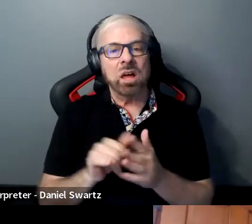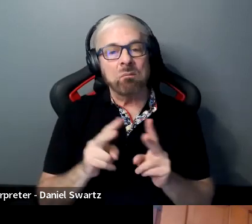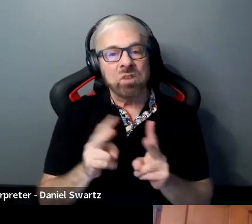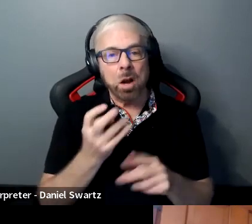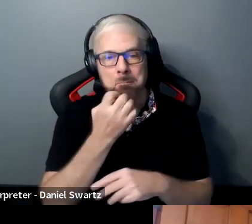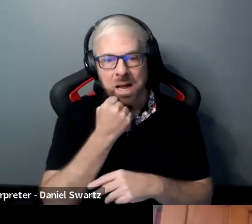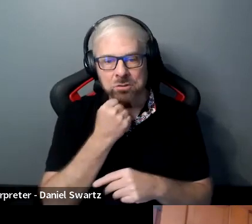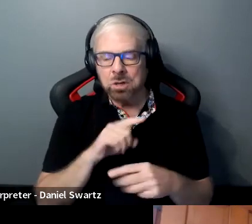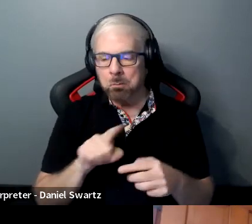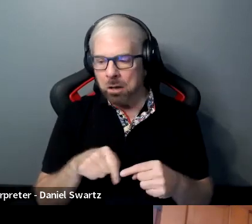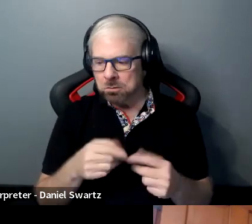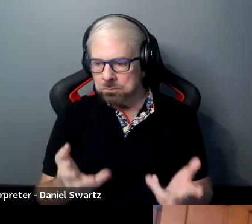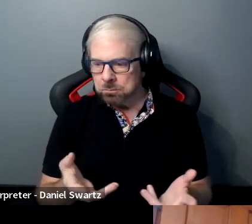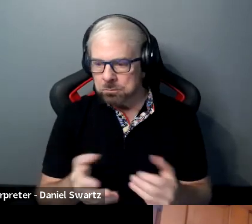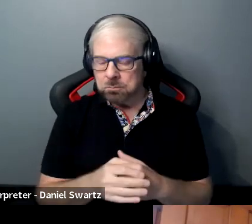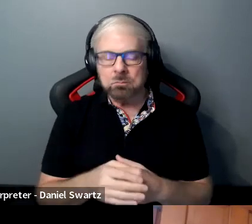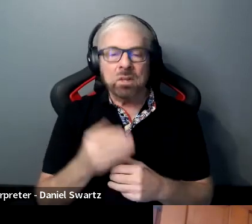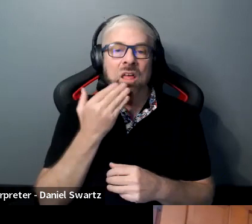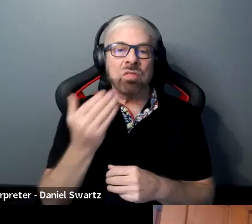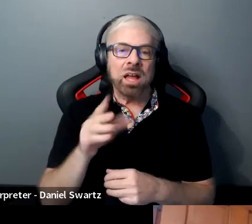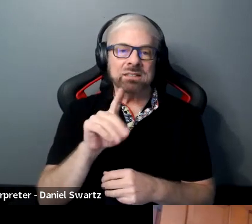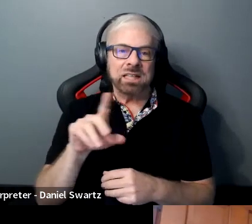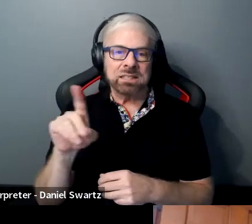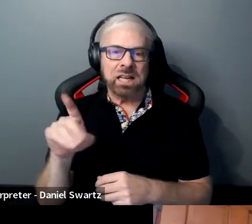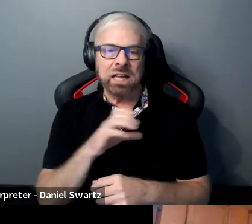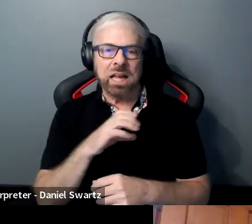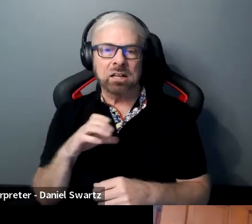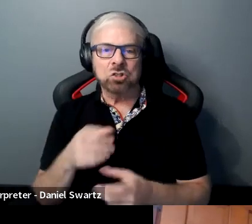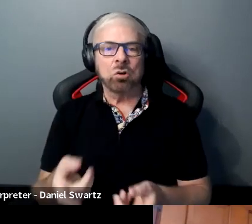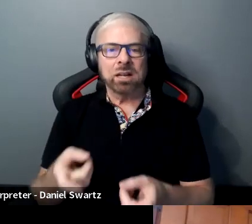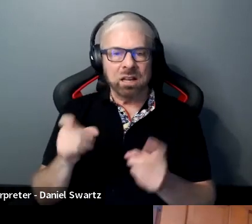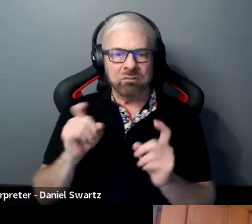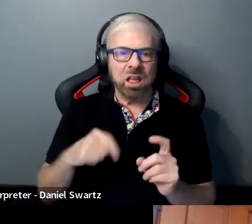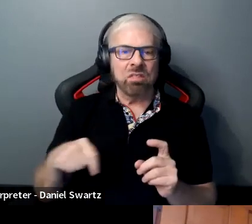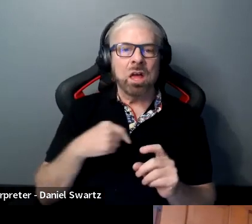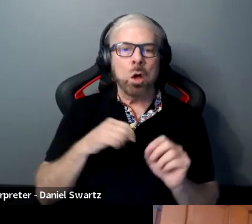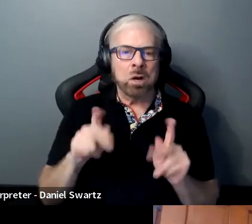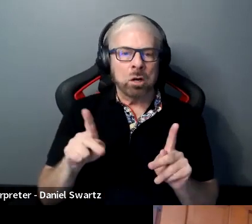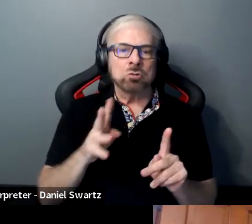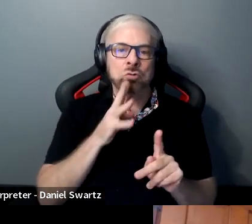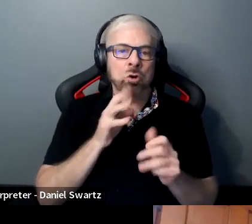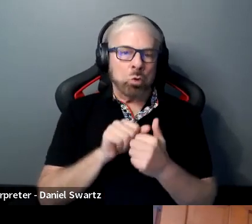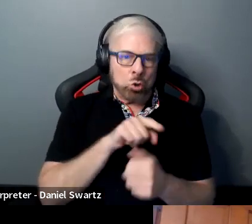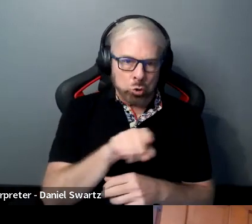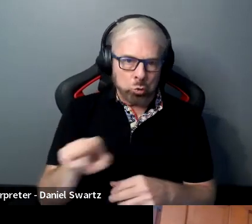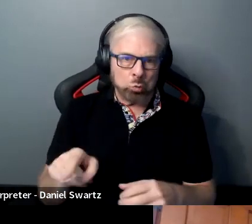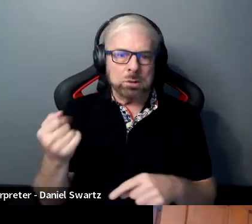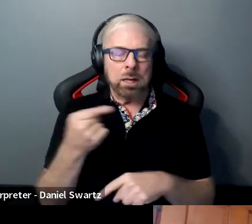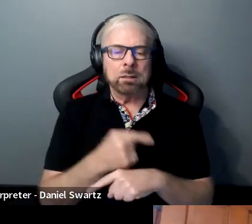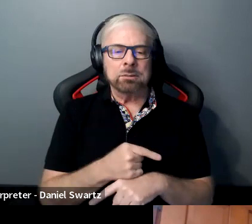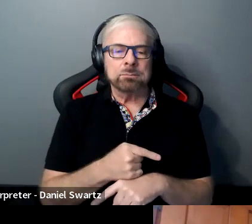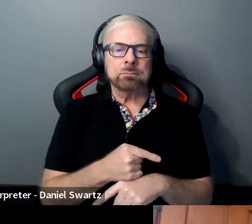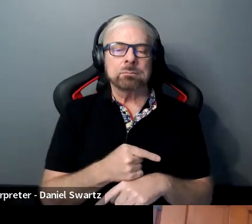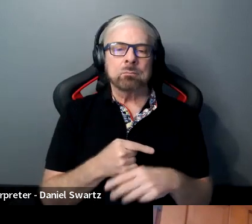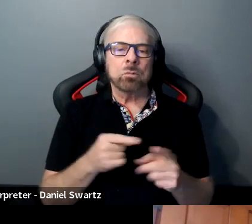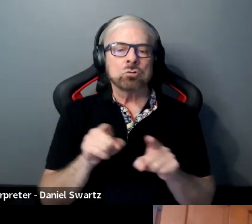about. Thank the DD Council for giving us this opportunity to speak to y'all today. And